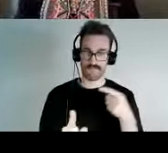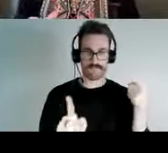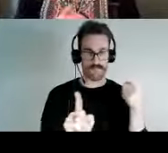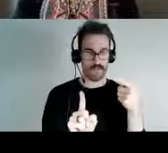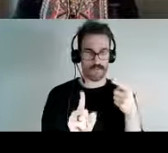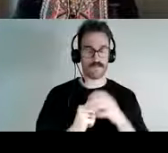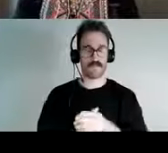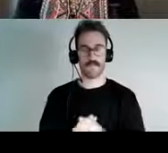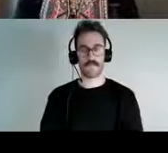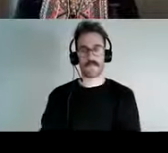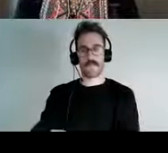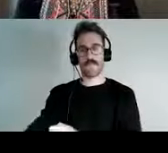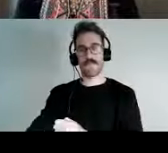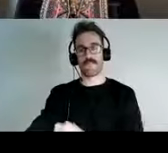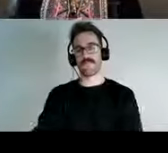Next slide, please.